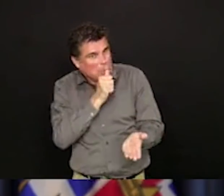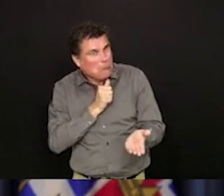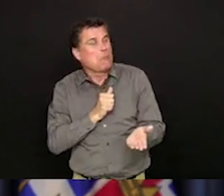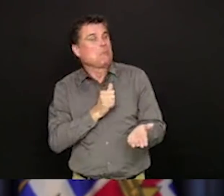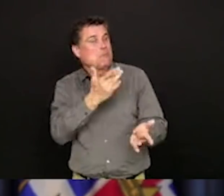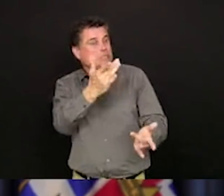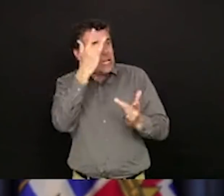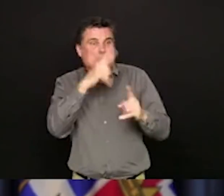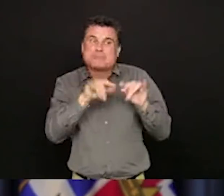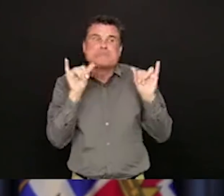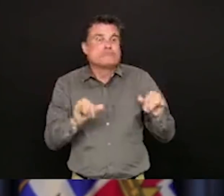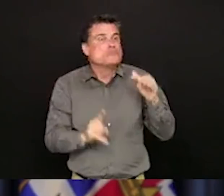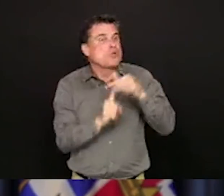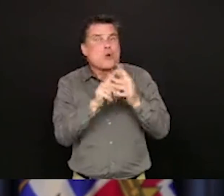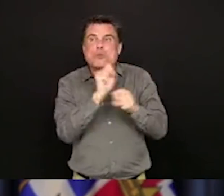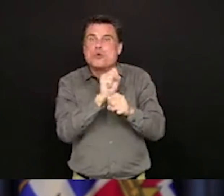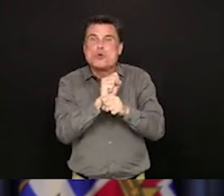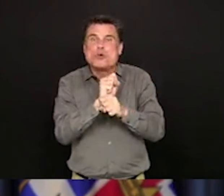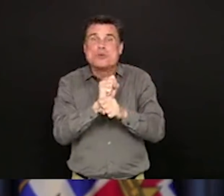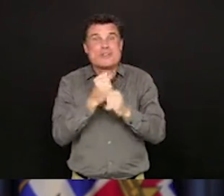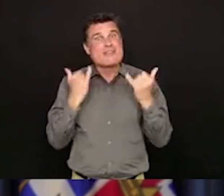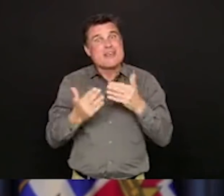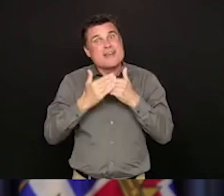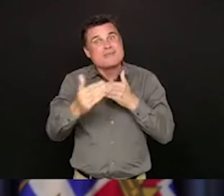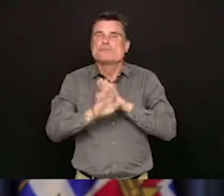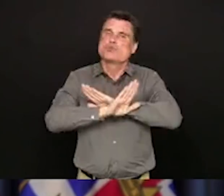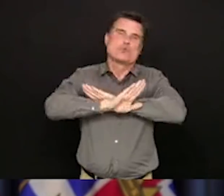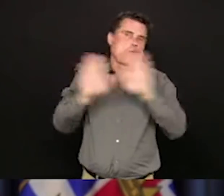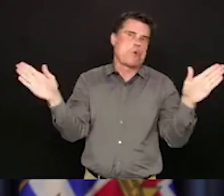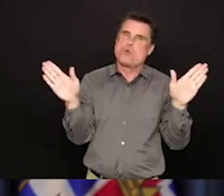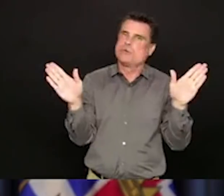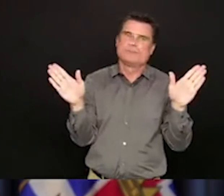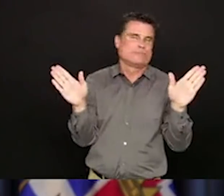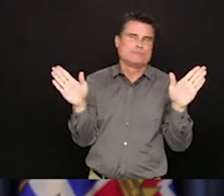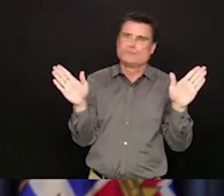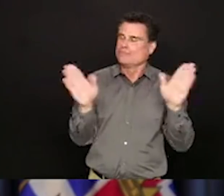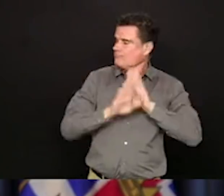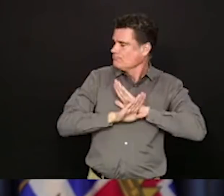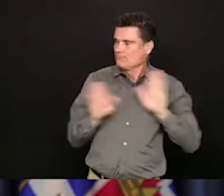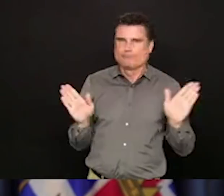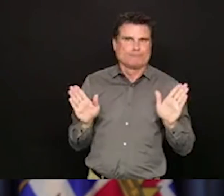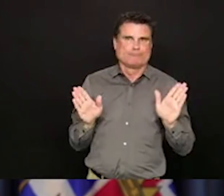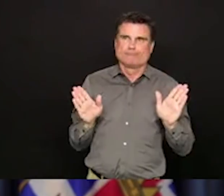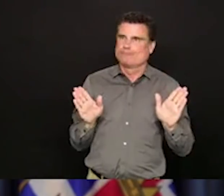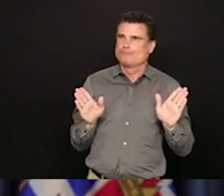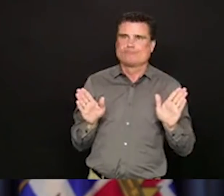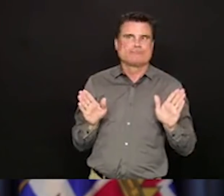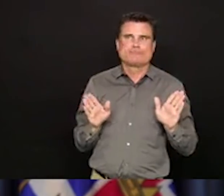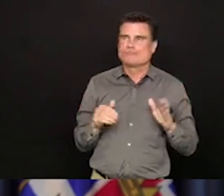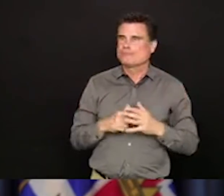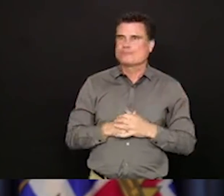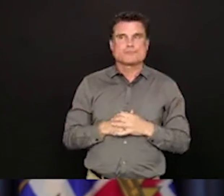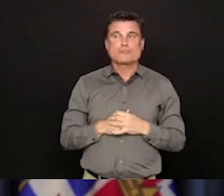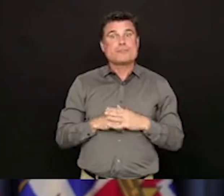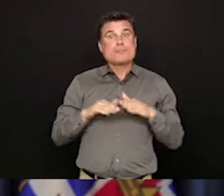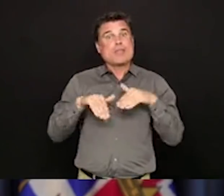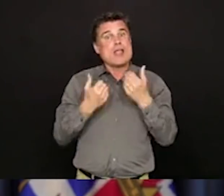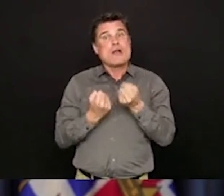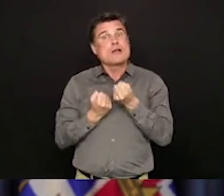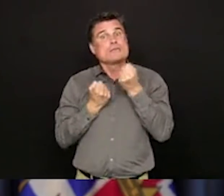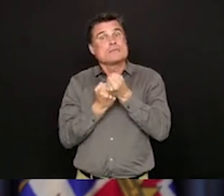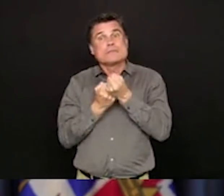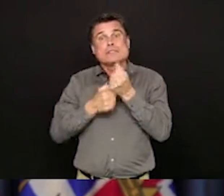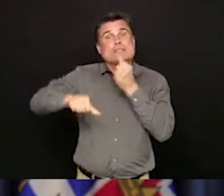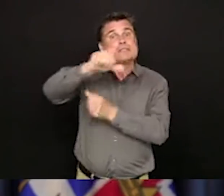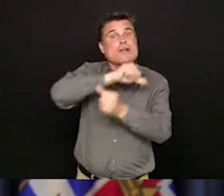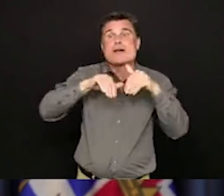now. Since we've been giving these briefings in January, that has been a consistent theme. Washing hands, not touching your face,